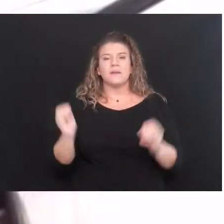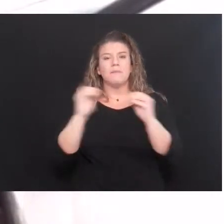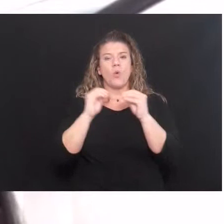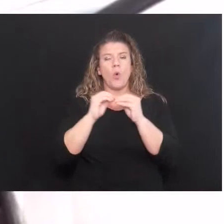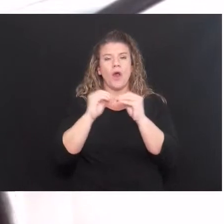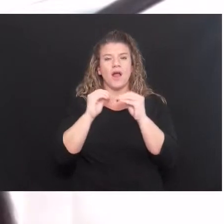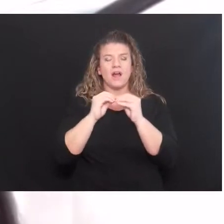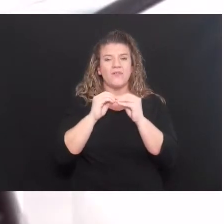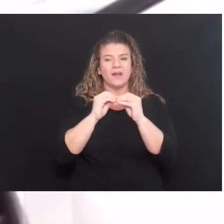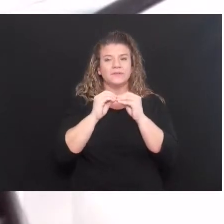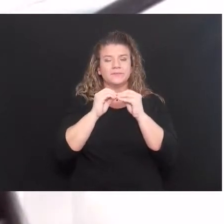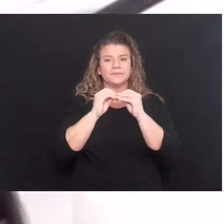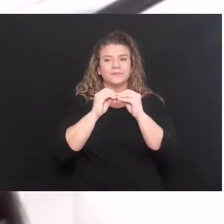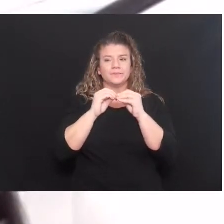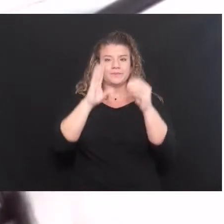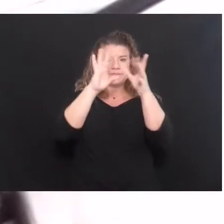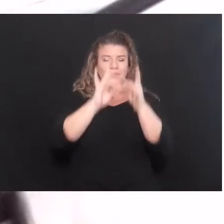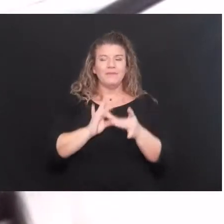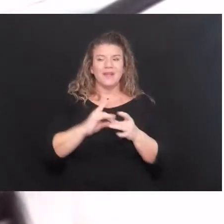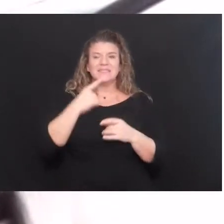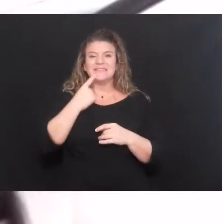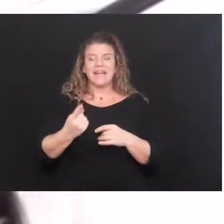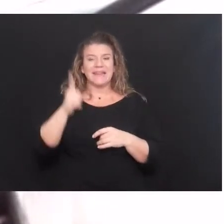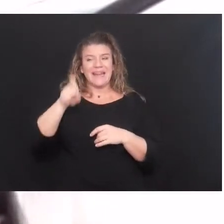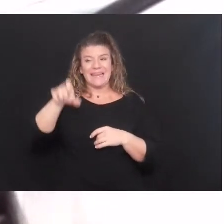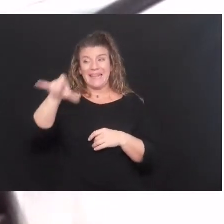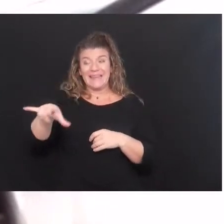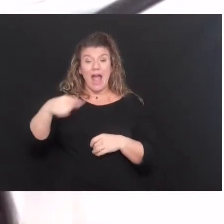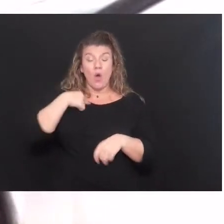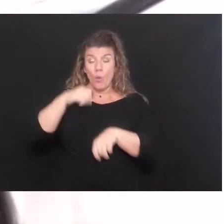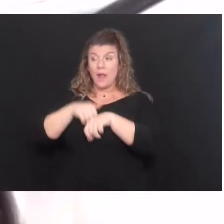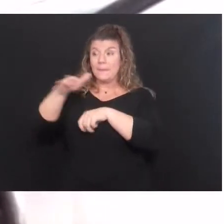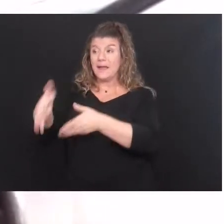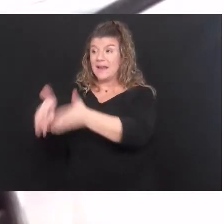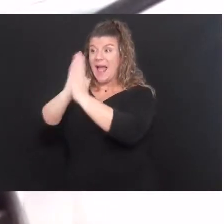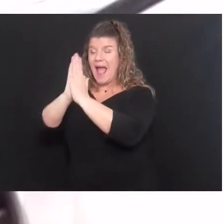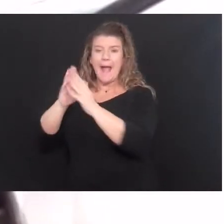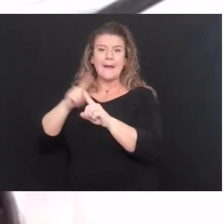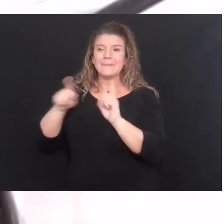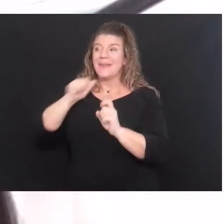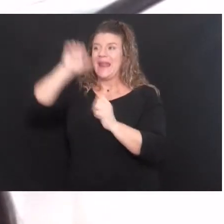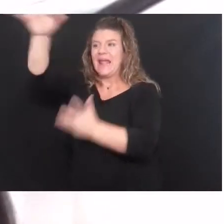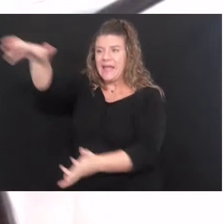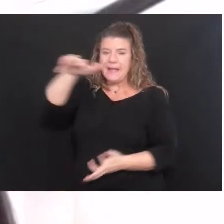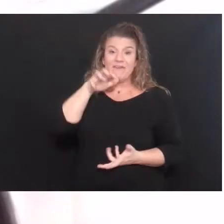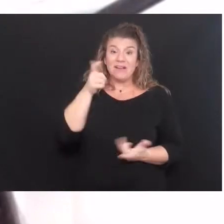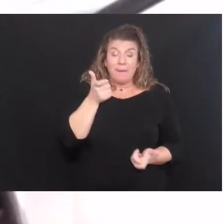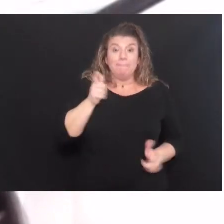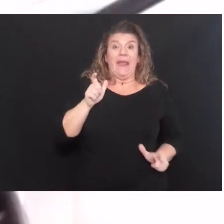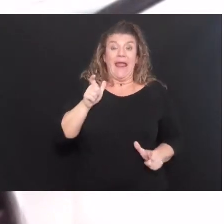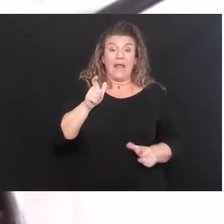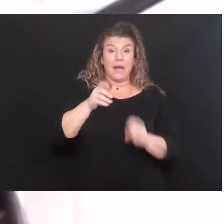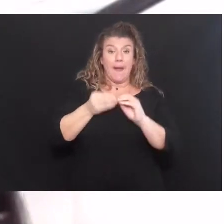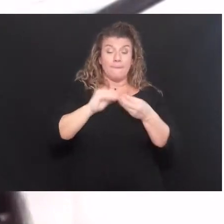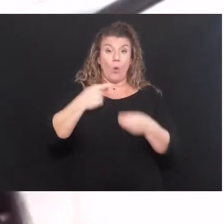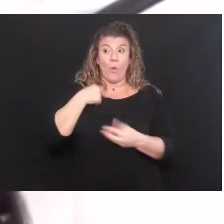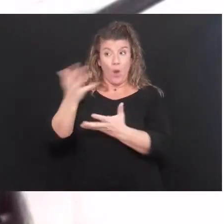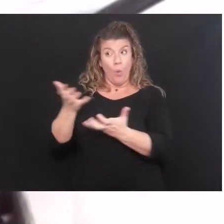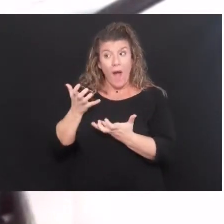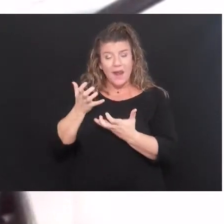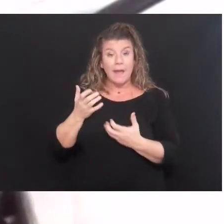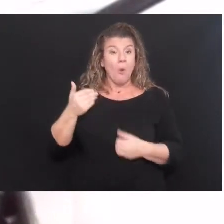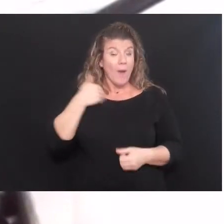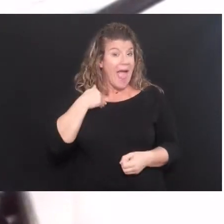message that's being sent out for it. But unfortunately, we were not given a larger supply that we had requested. But we have